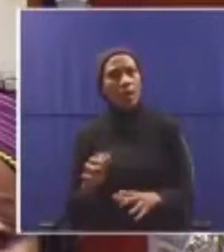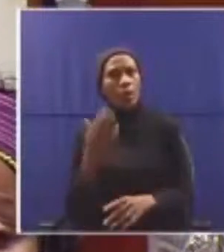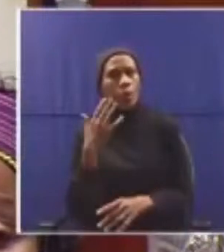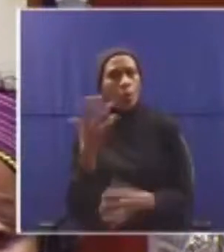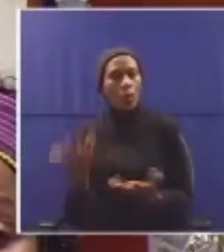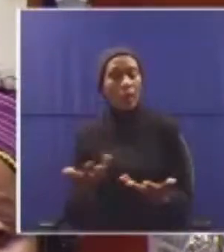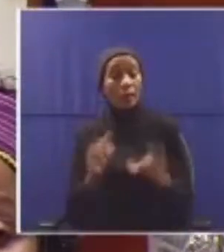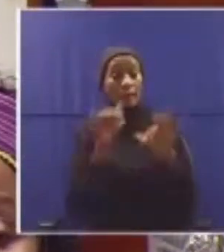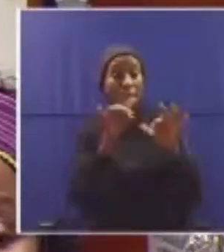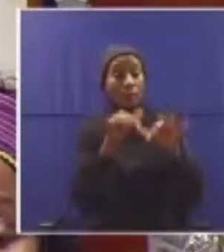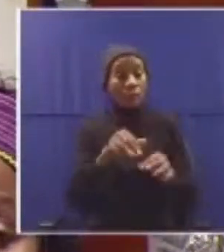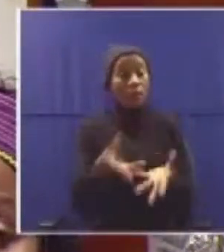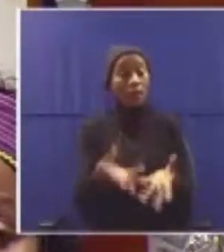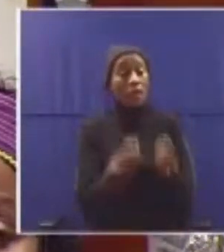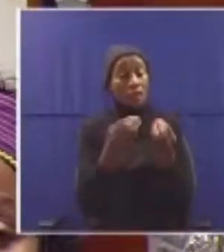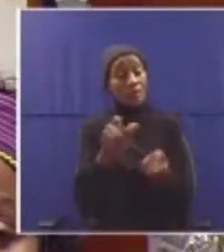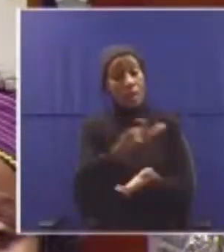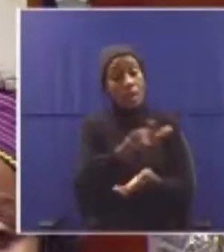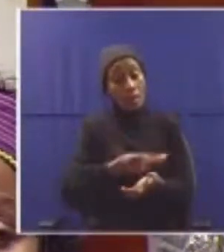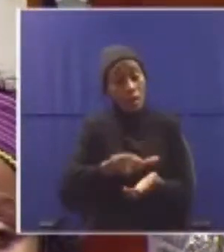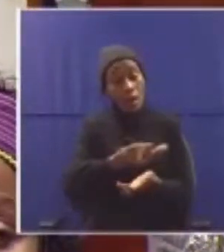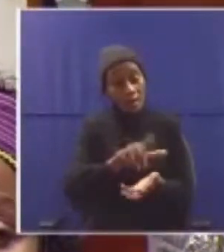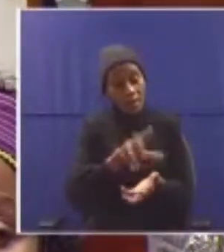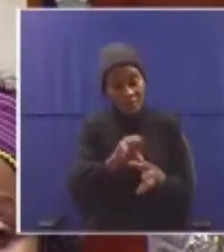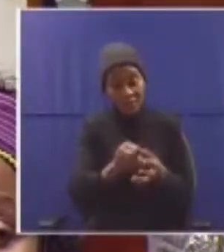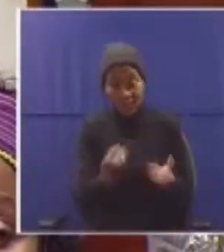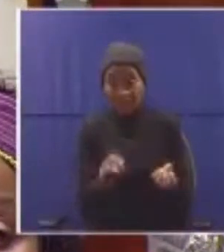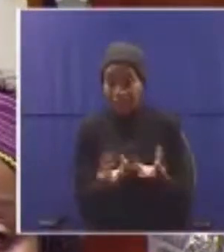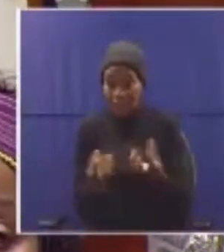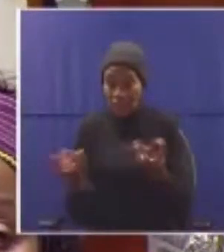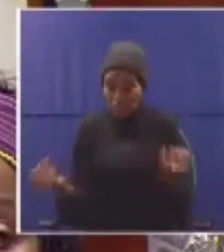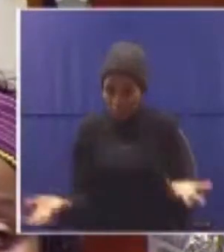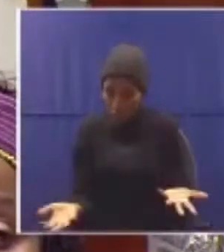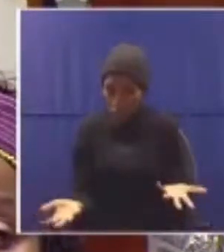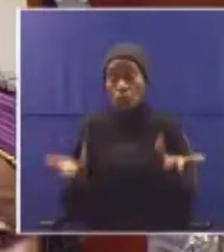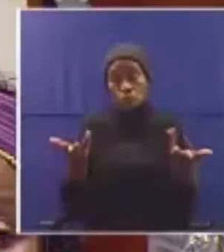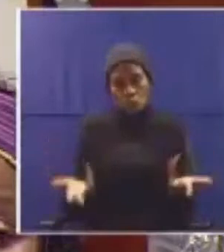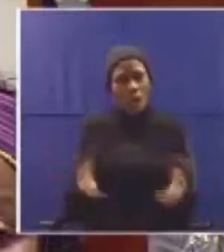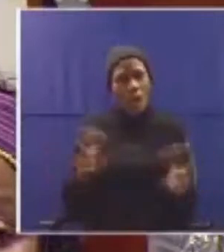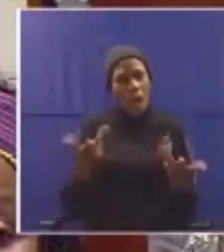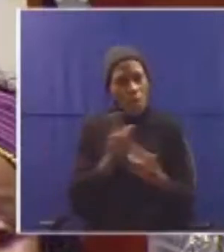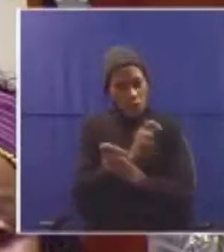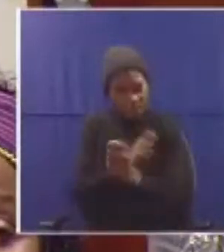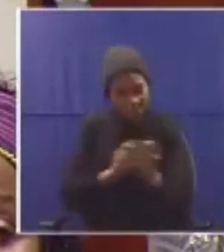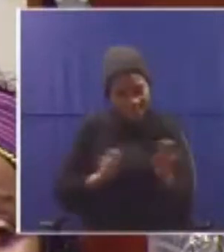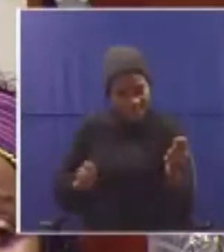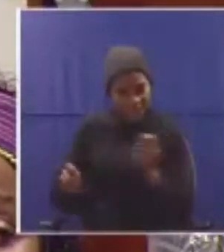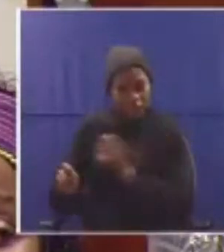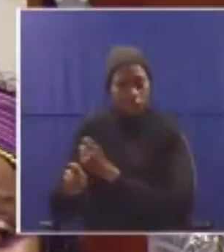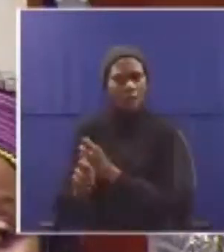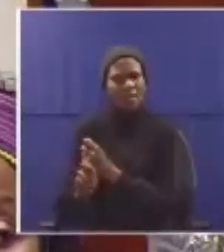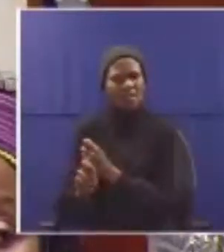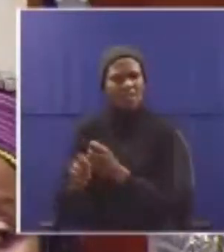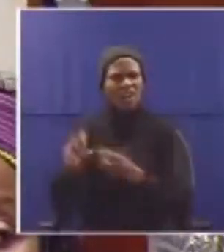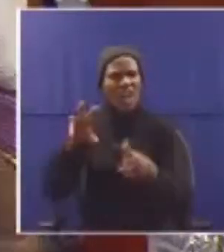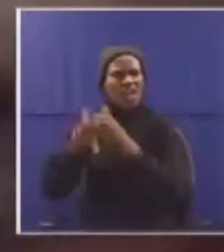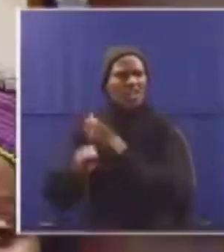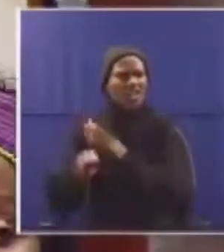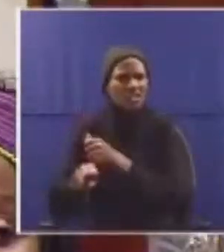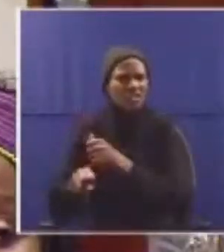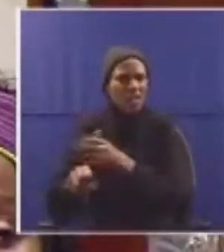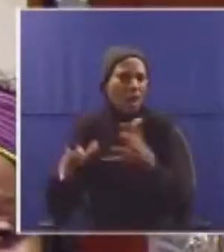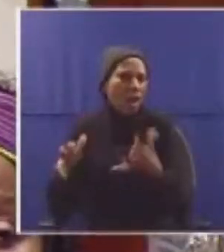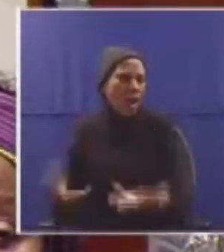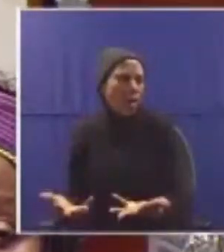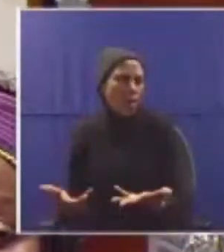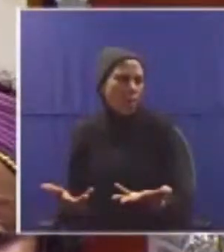the beneficiaries that will make interventions, particularly the transformational agenda of land reform, successful? Thank